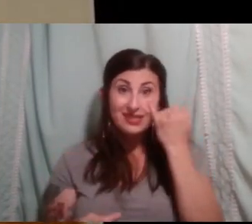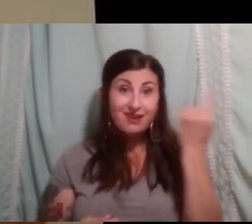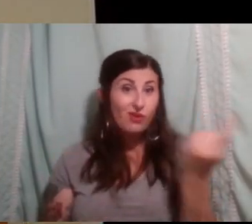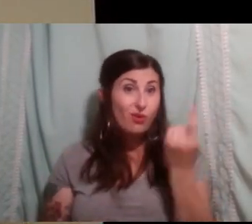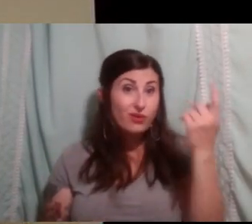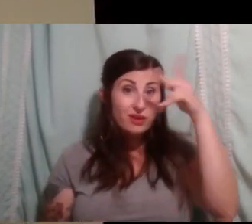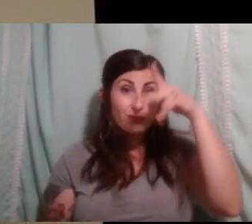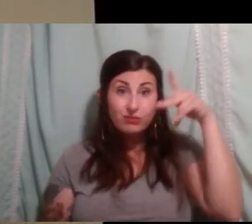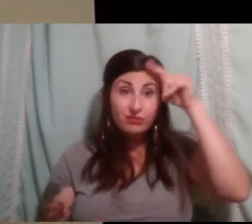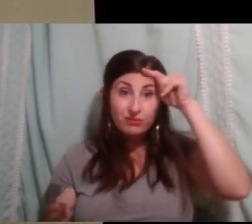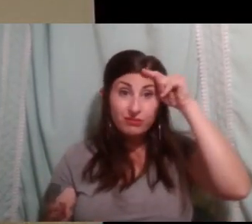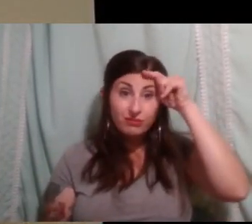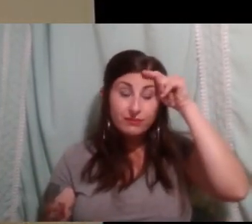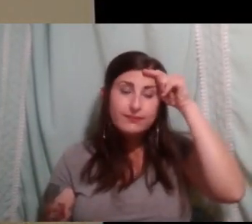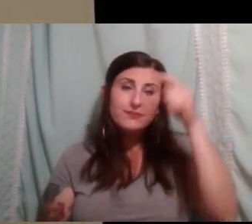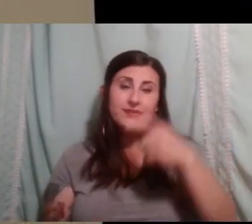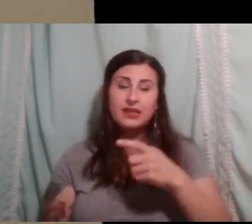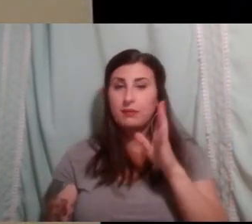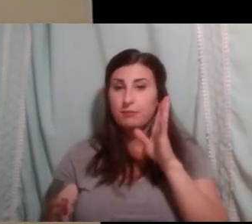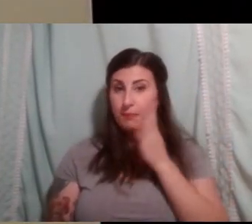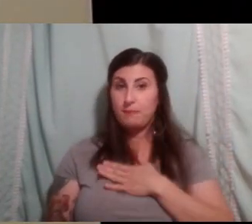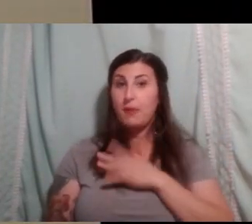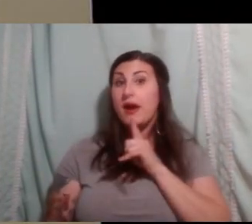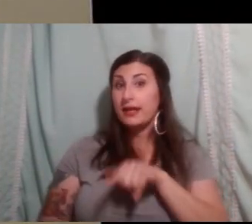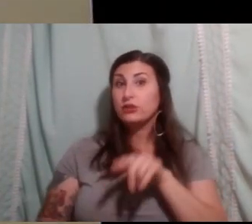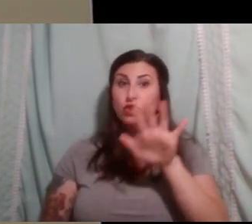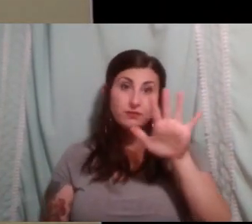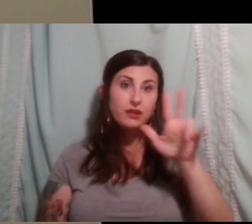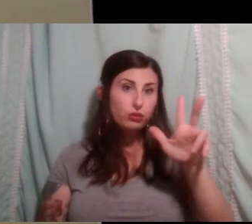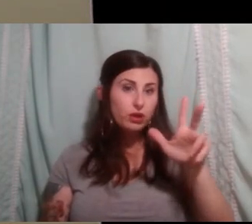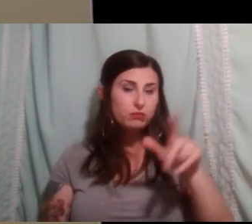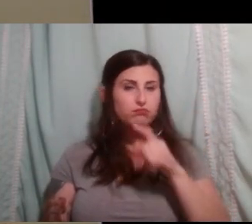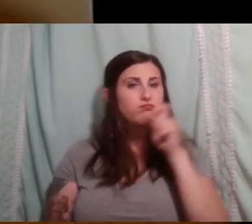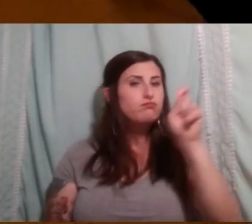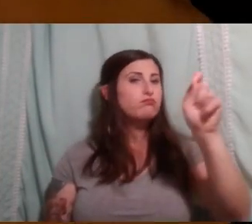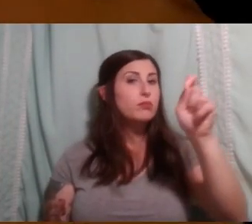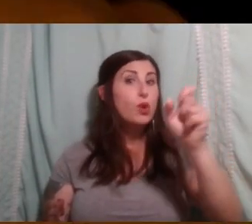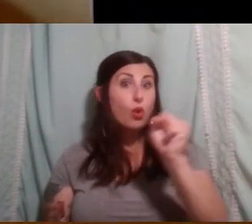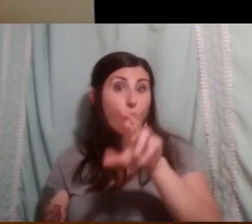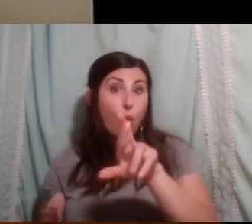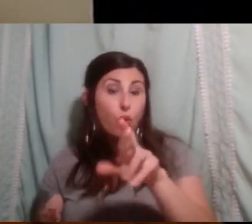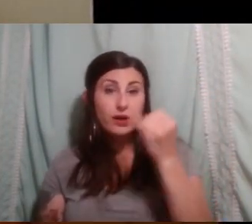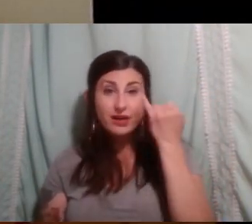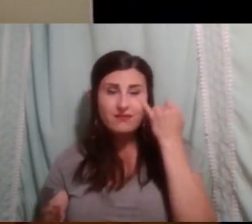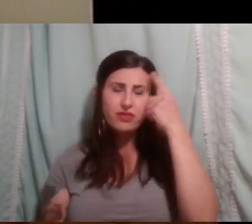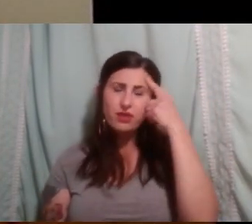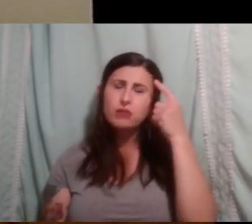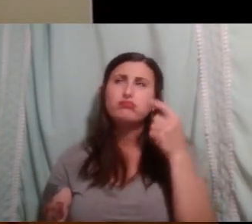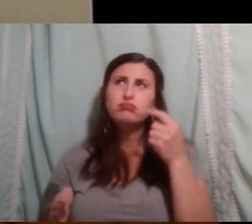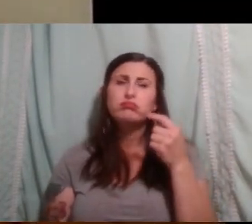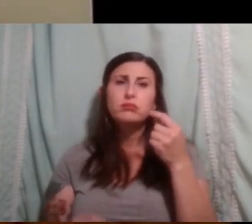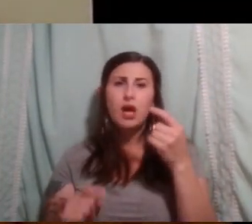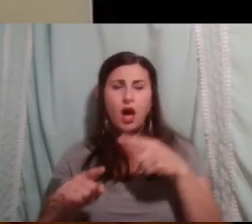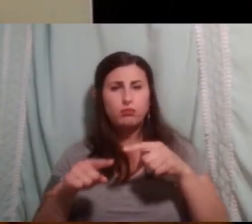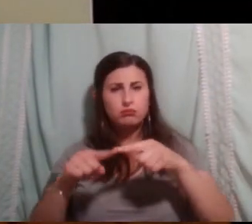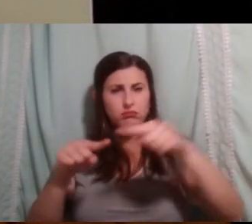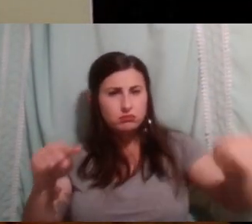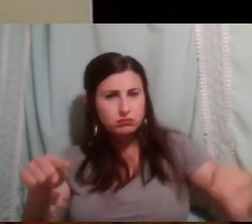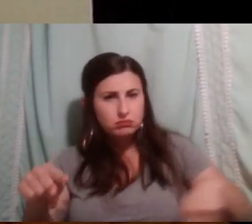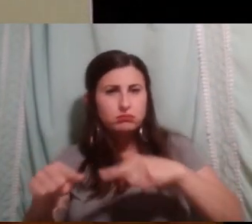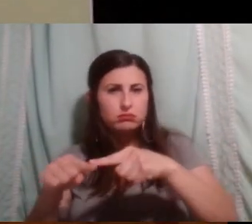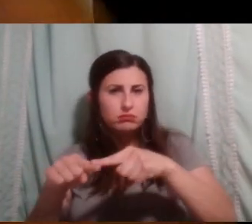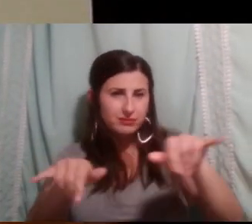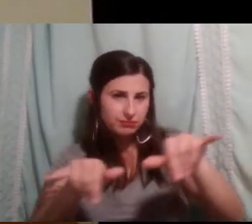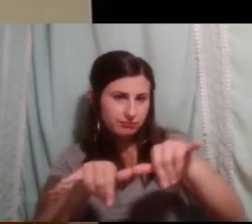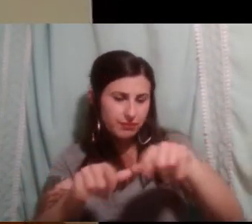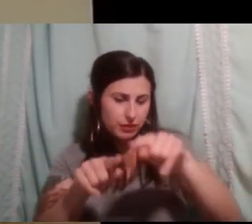the Pythagorean theorem, I would have said 53 was my answer. Or if I had just thought about walking around it,